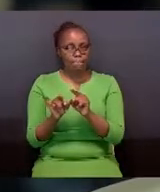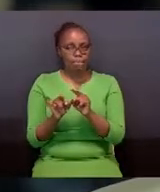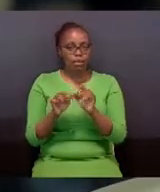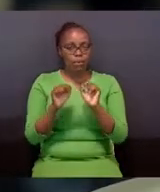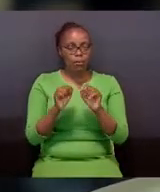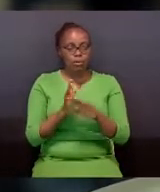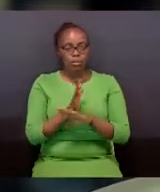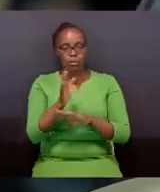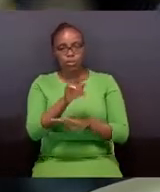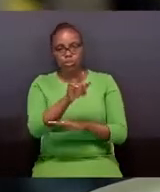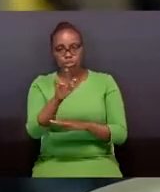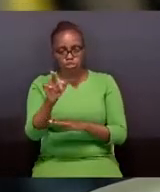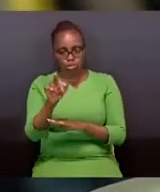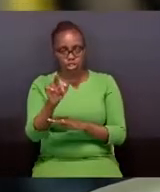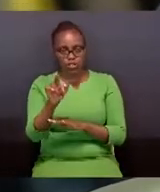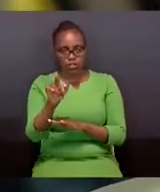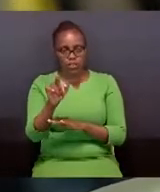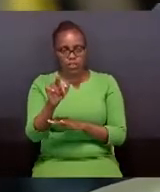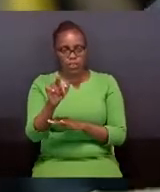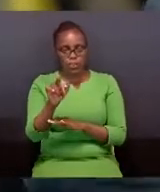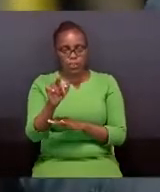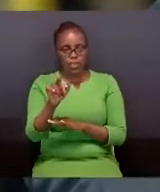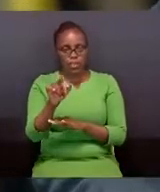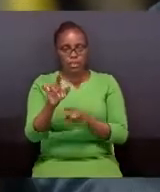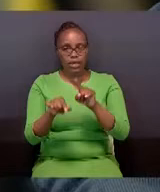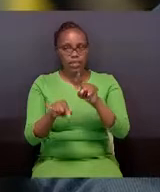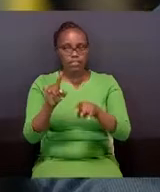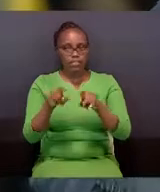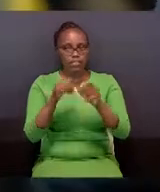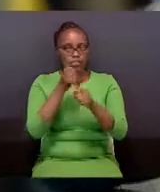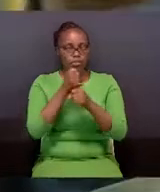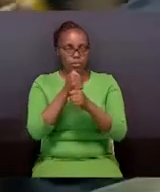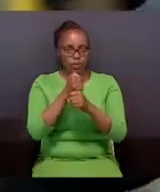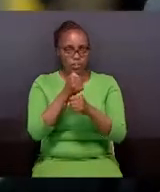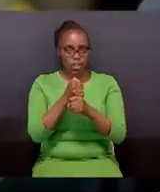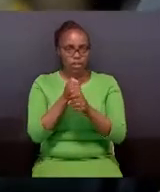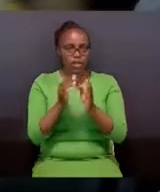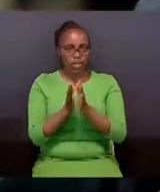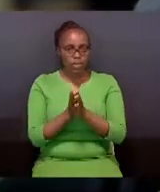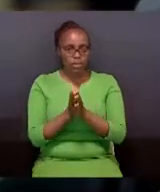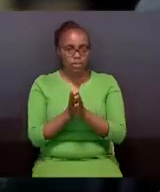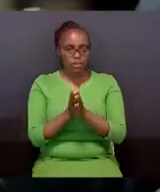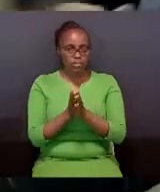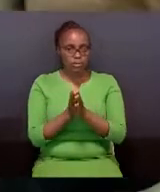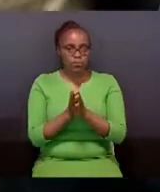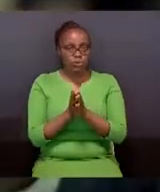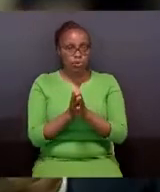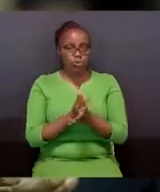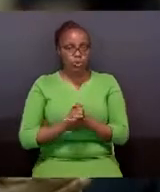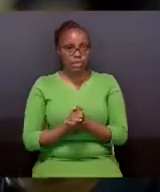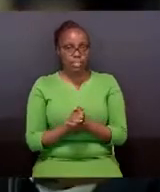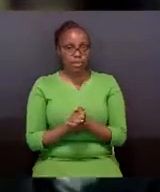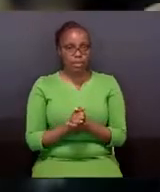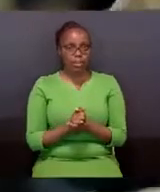beyond you. It's the environment where you are, and that's how people become